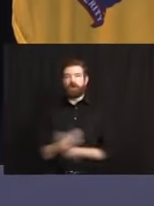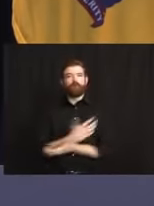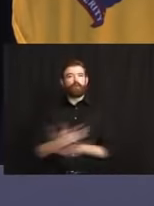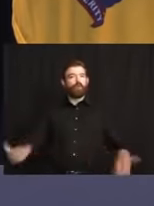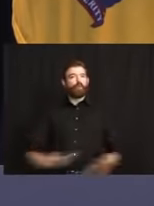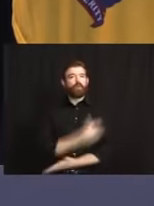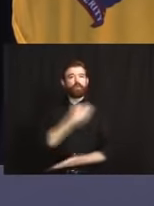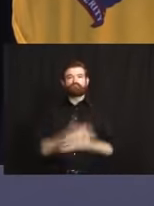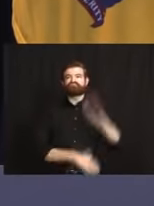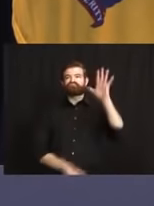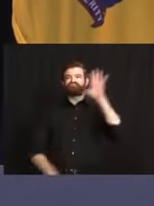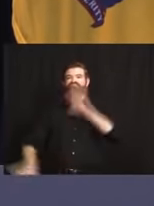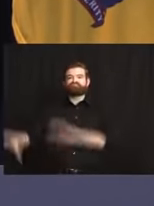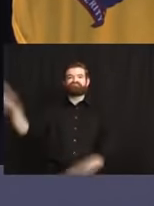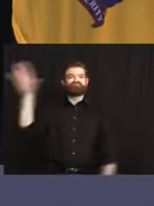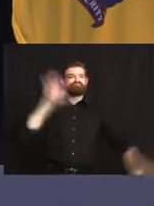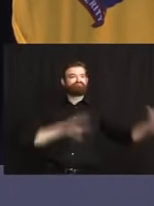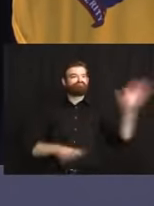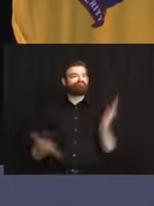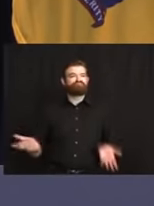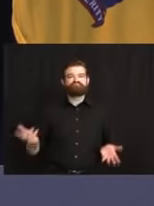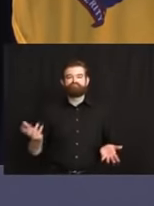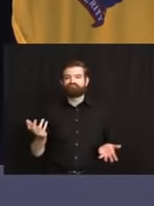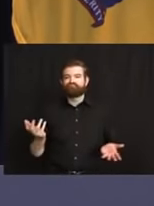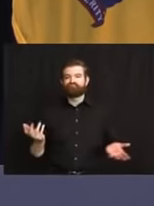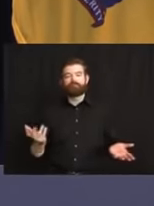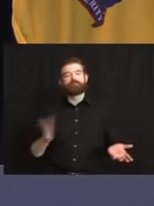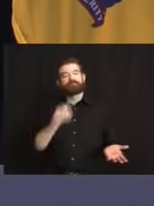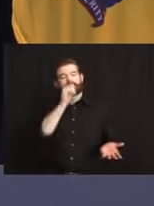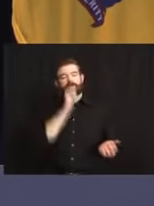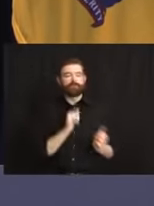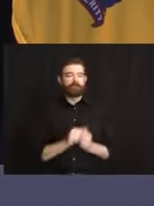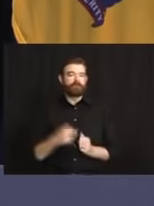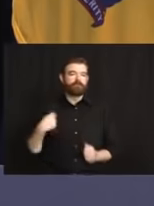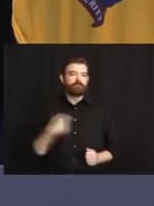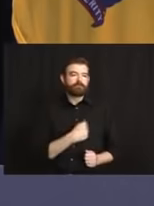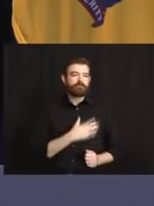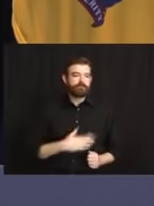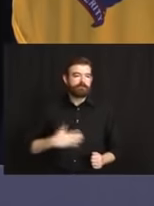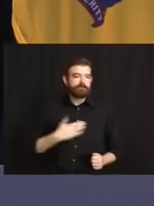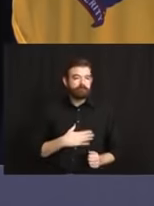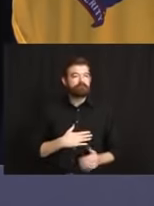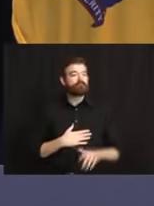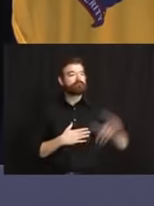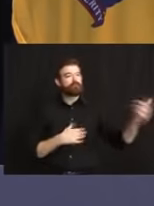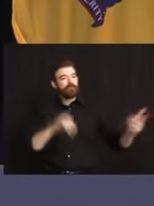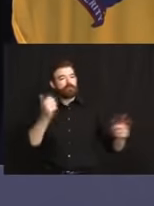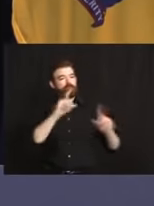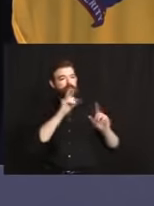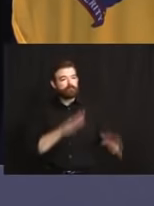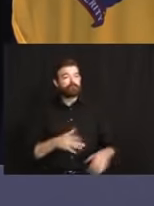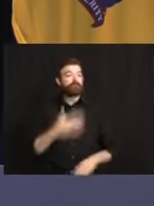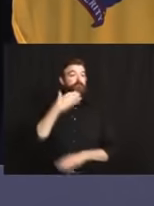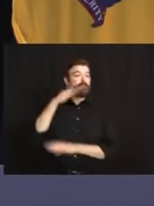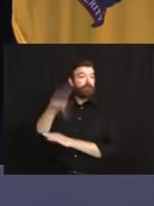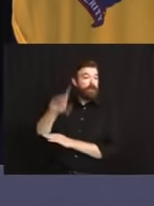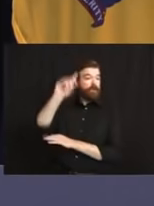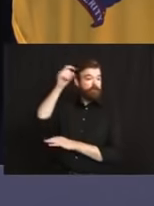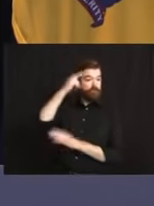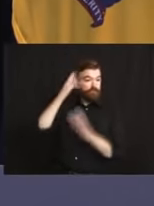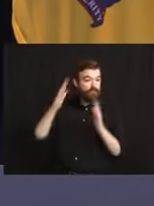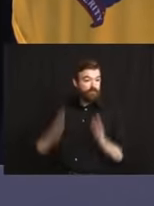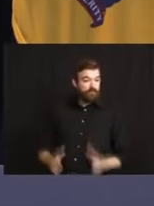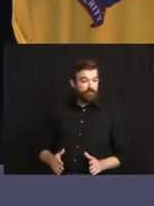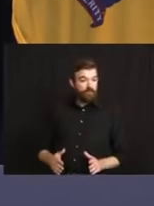you could. Ma'am, good afternoon. Good afternoon, Governor. The change at the very last minute